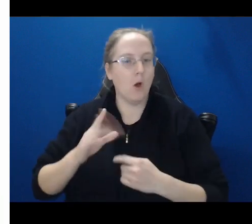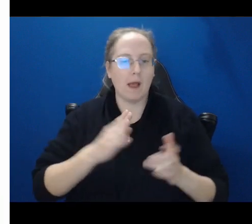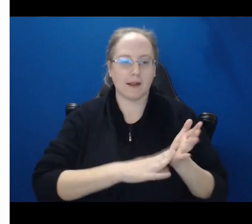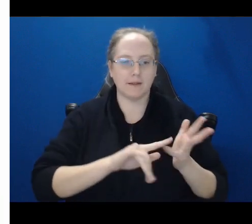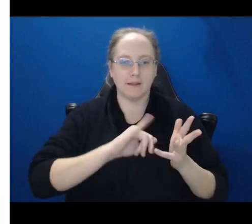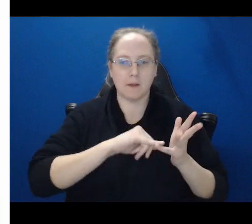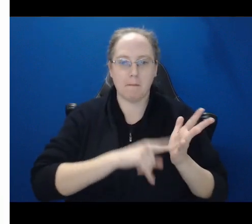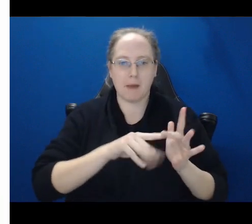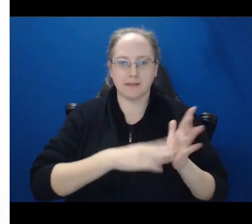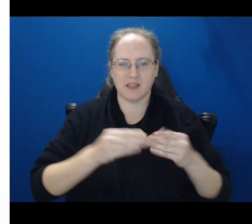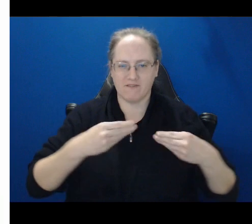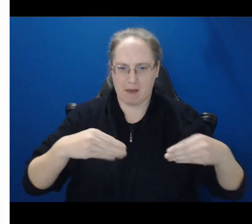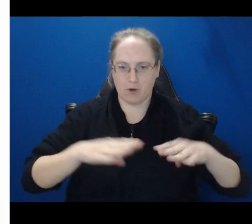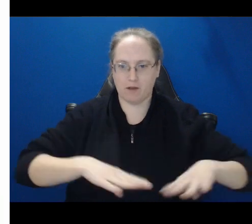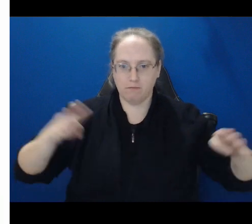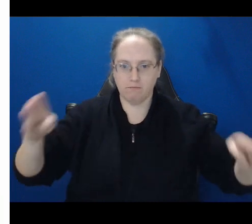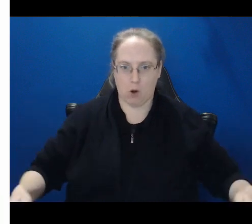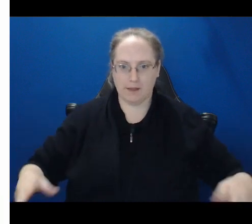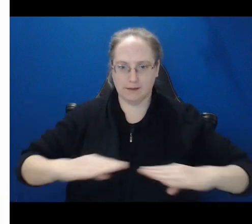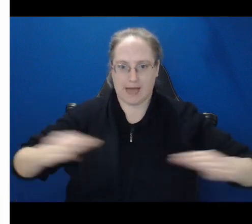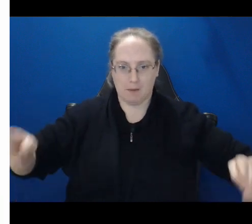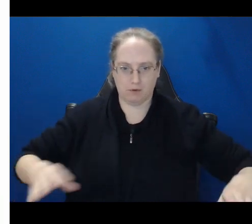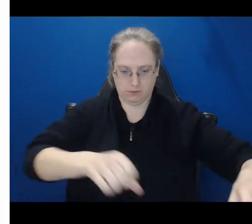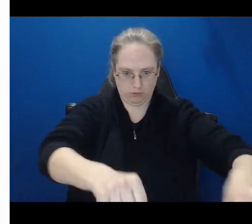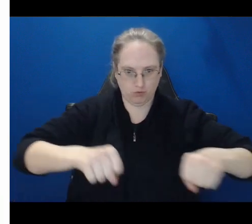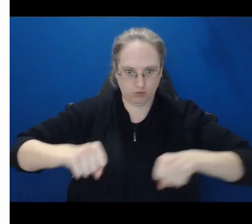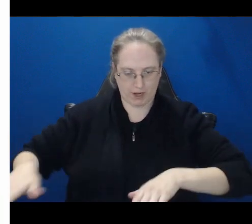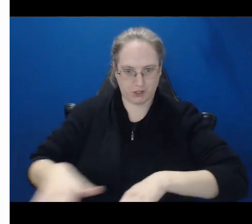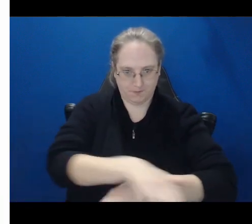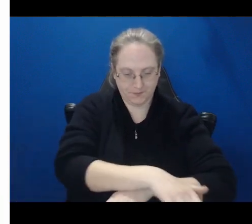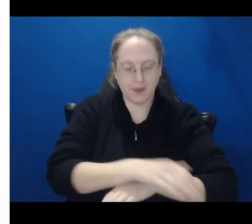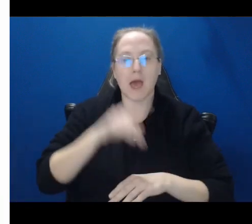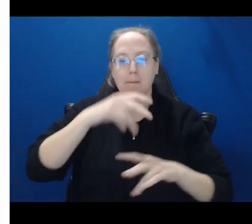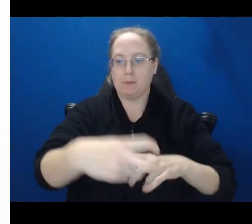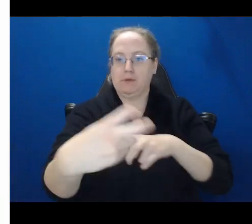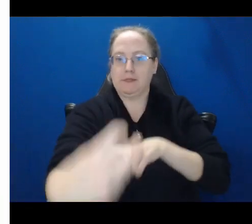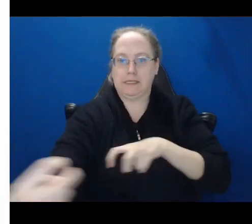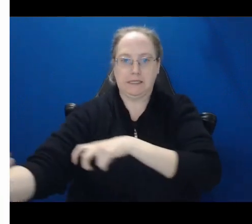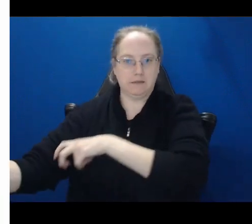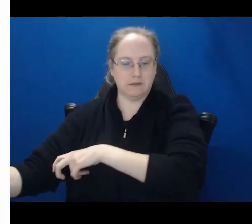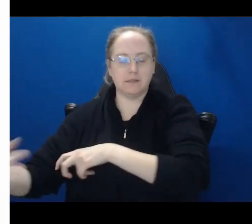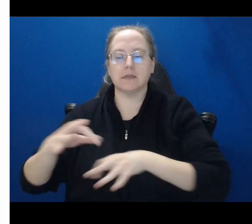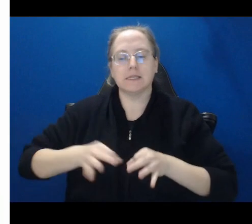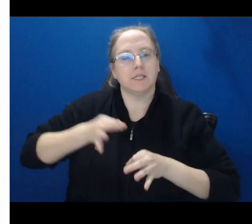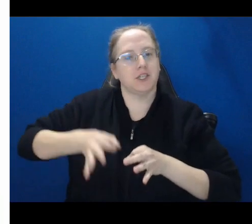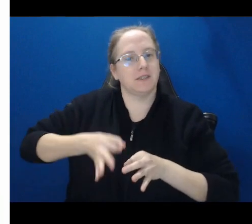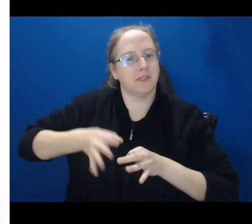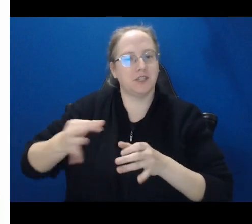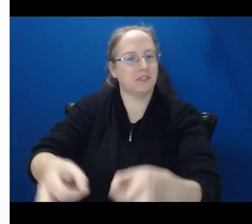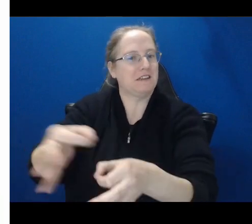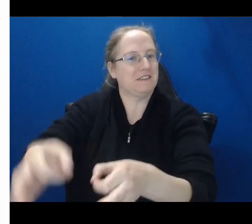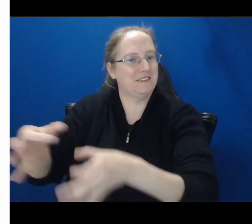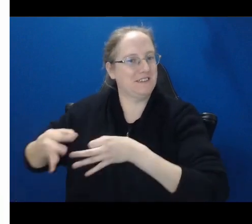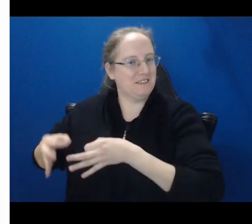across a table, and people were on either side of it stitching, and it was a really great thing. And I got my